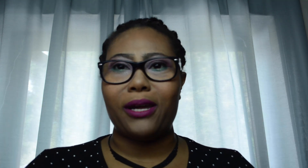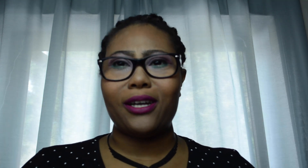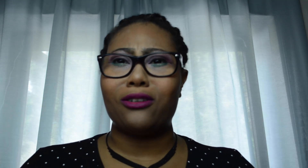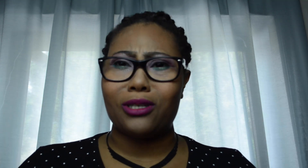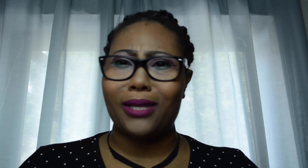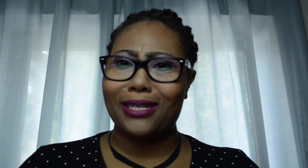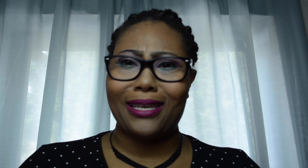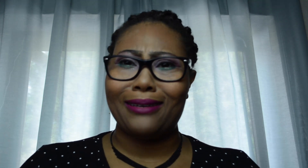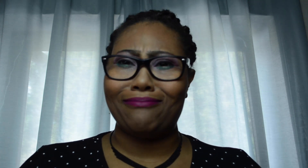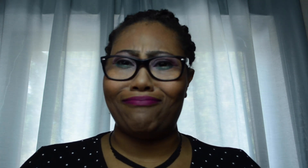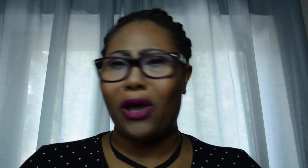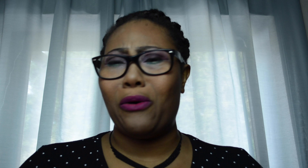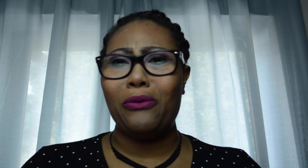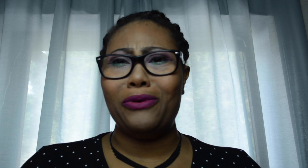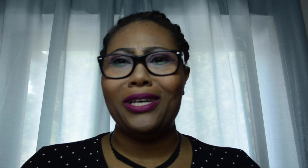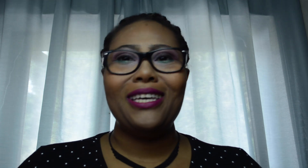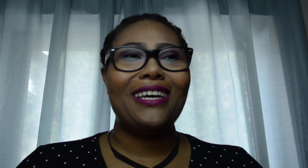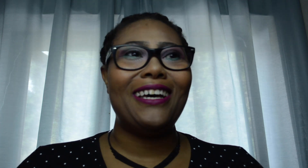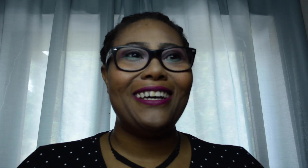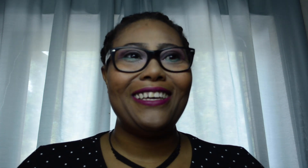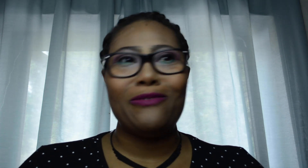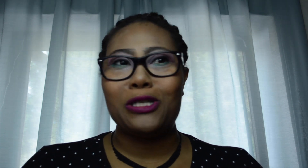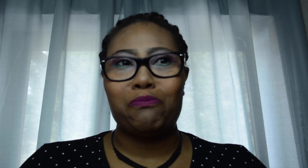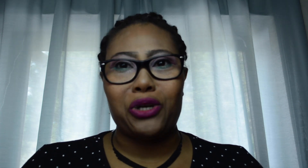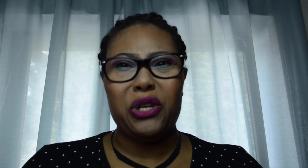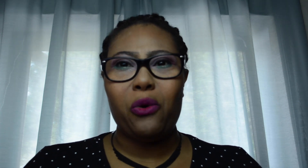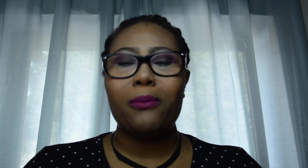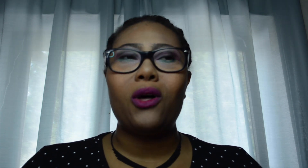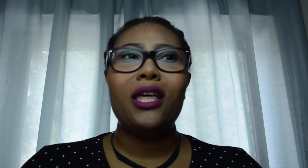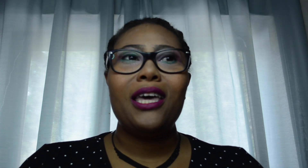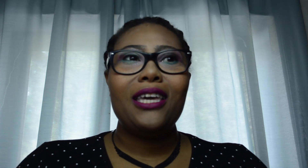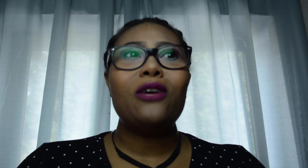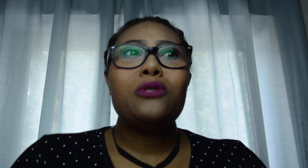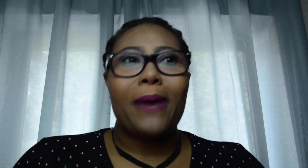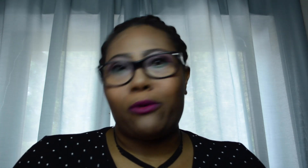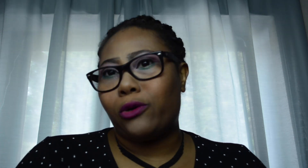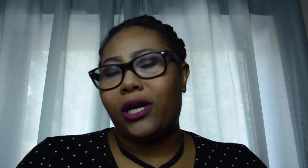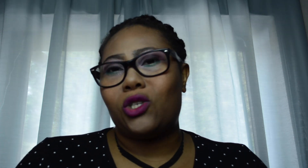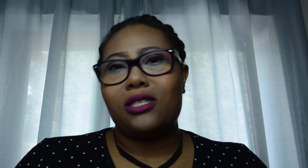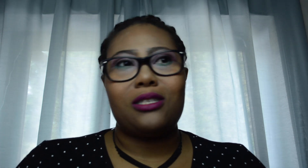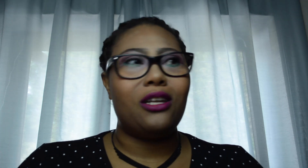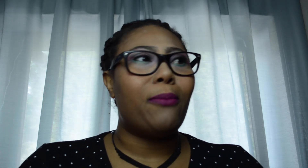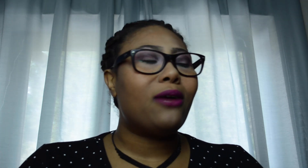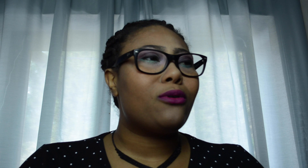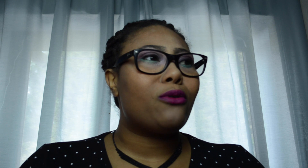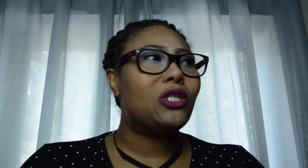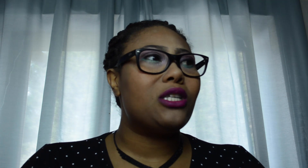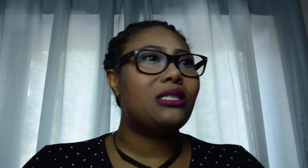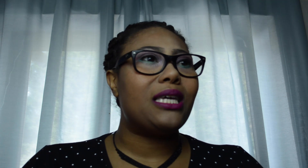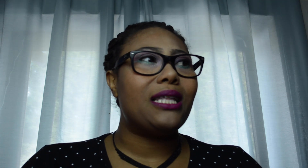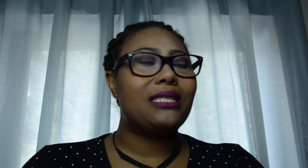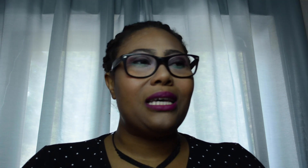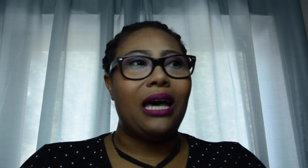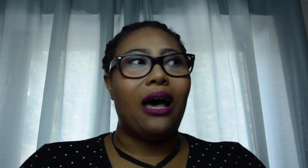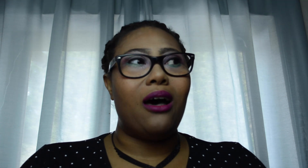sort of barbarian or something. And it's like, no, it was pretty normal. Those microaggressions, you know,